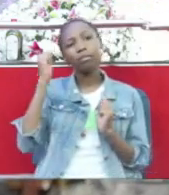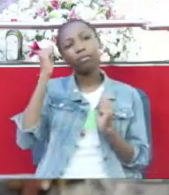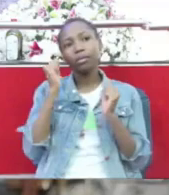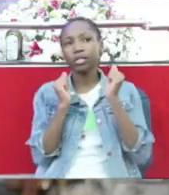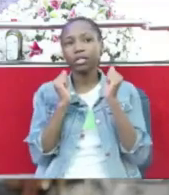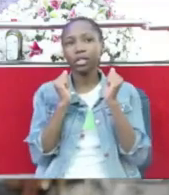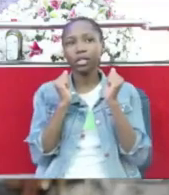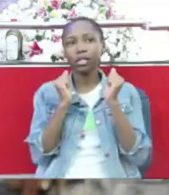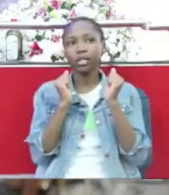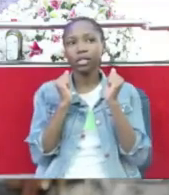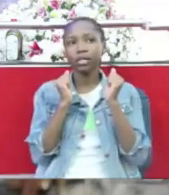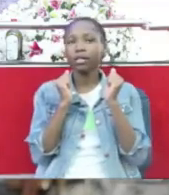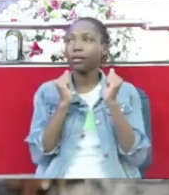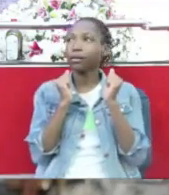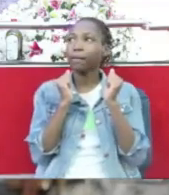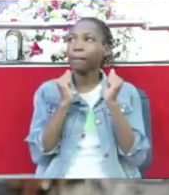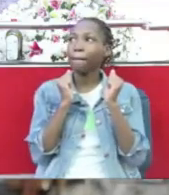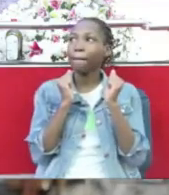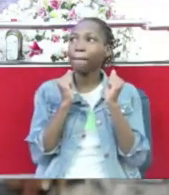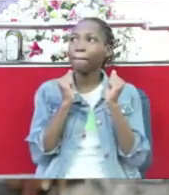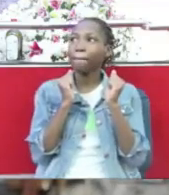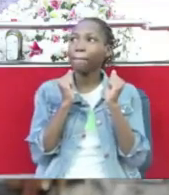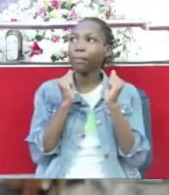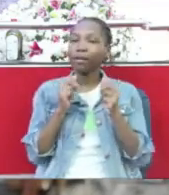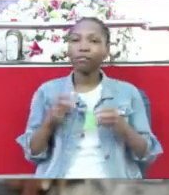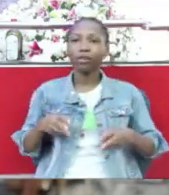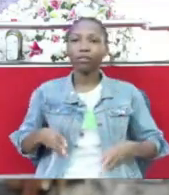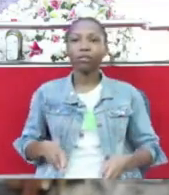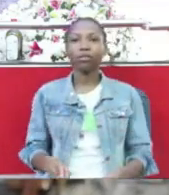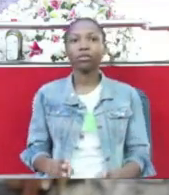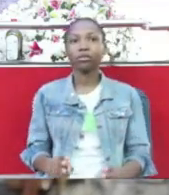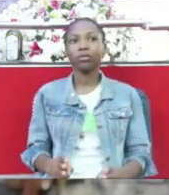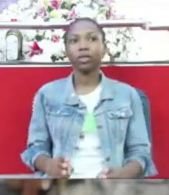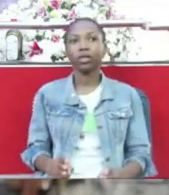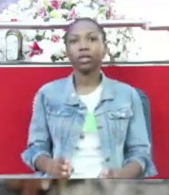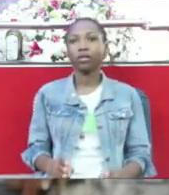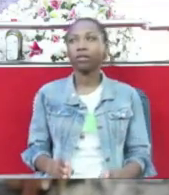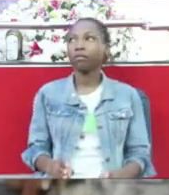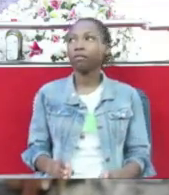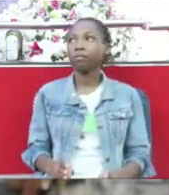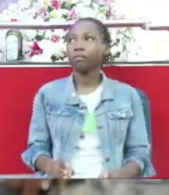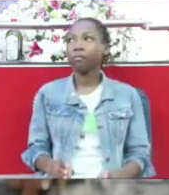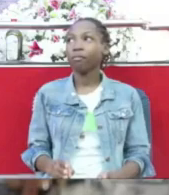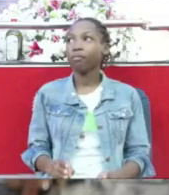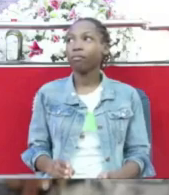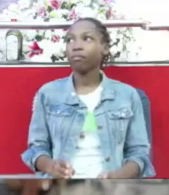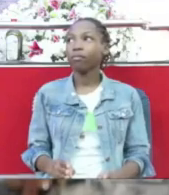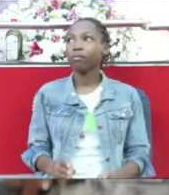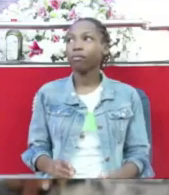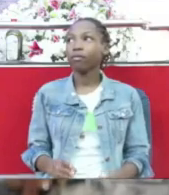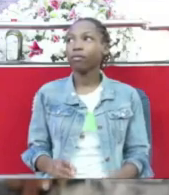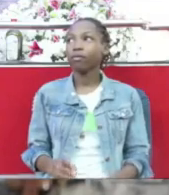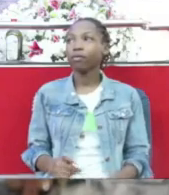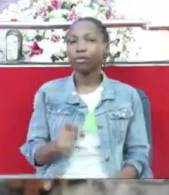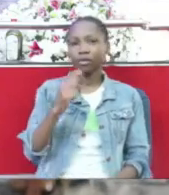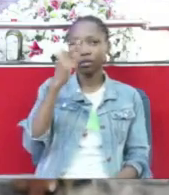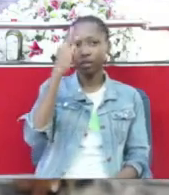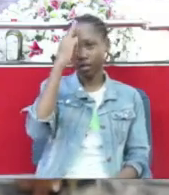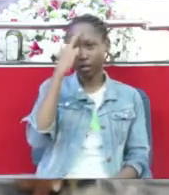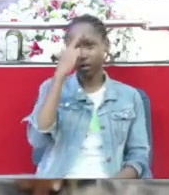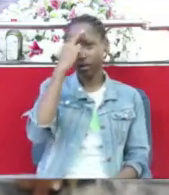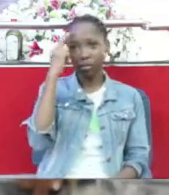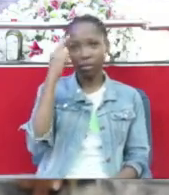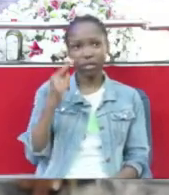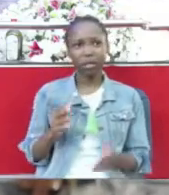day you can go certain parts and find Roman roads. Built in Zizo or Roman wars because they had great technology that